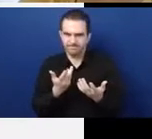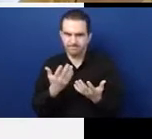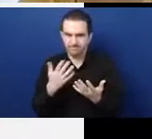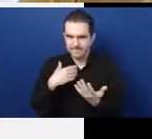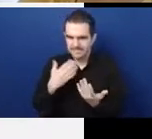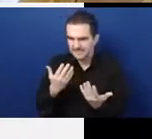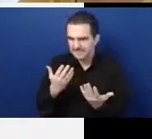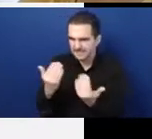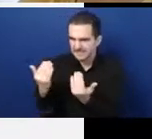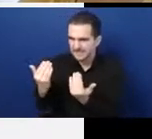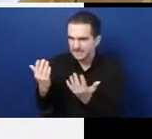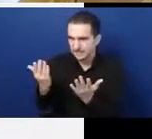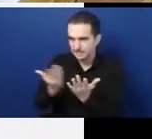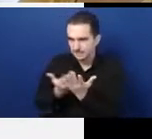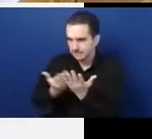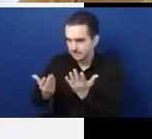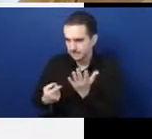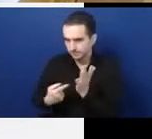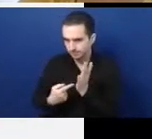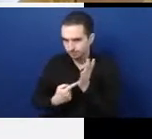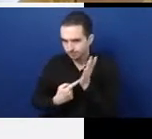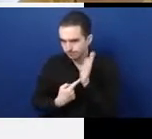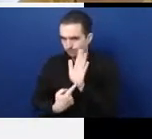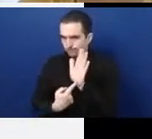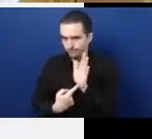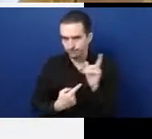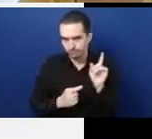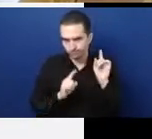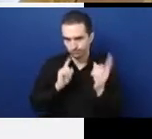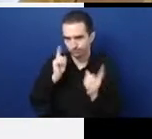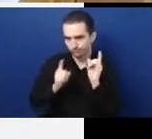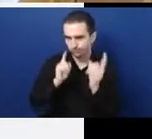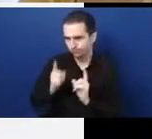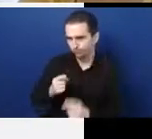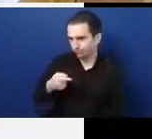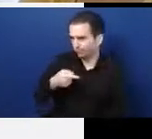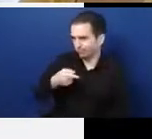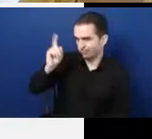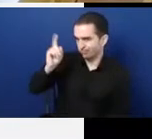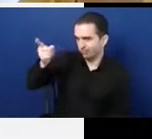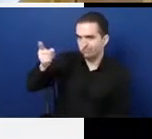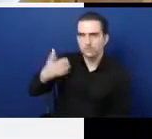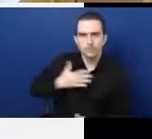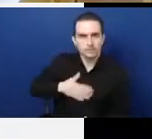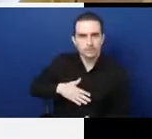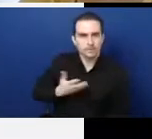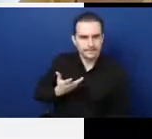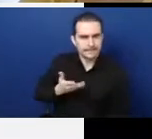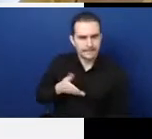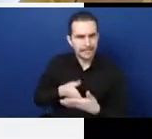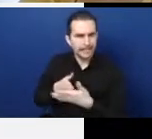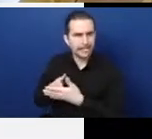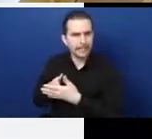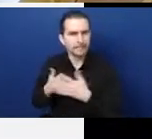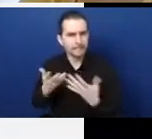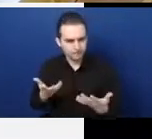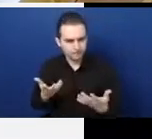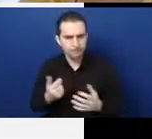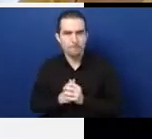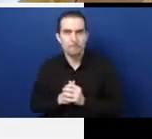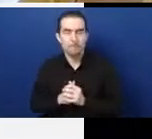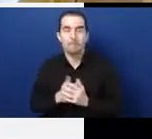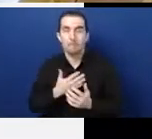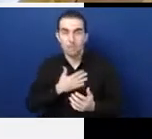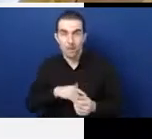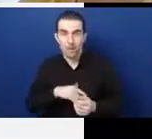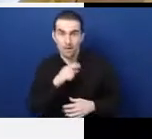itself, other stakeholders and duty bearers respond to abuses against persons with disabilities. Sometimes they don't take it serious. They can